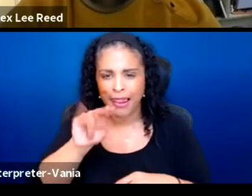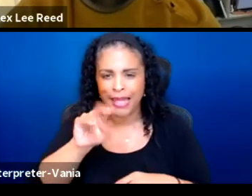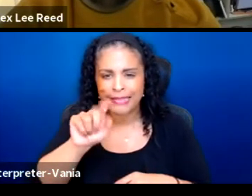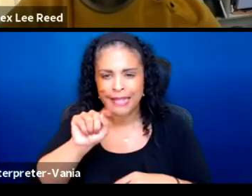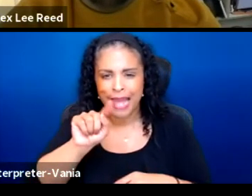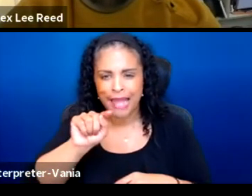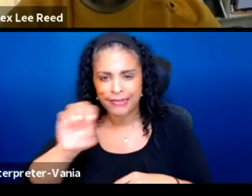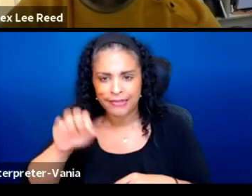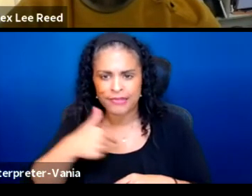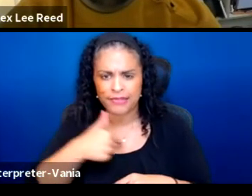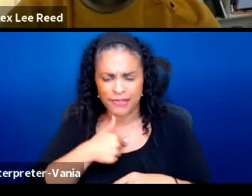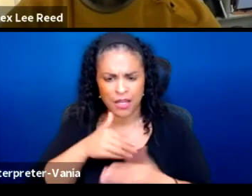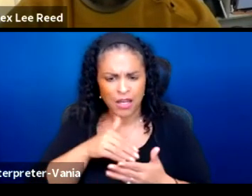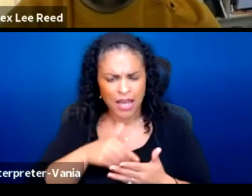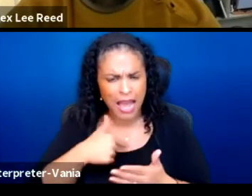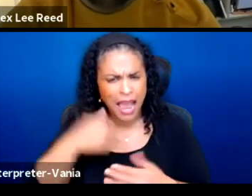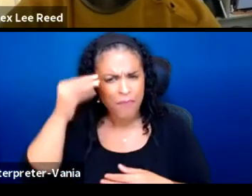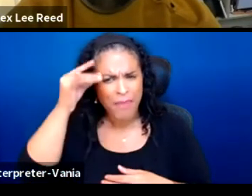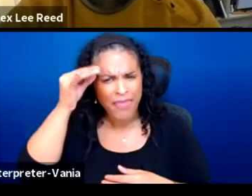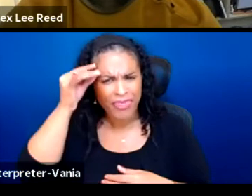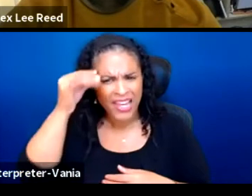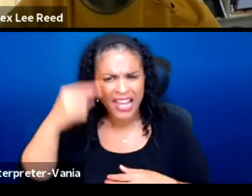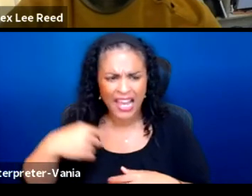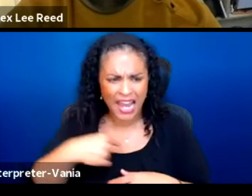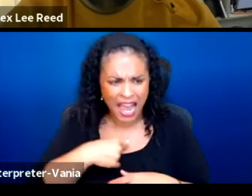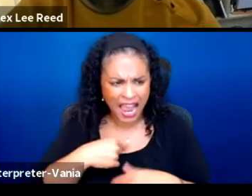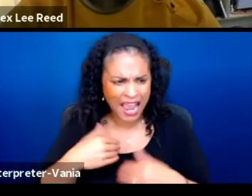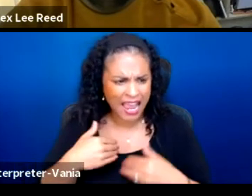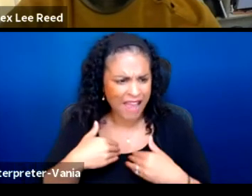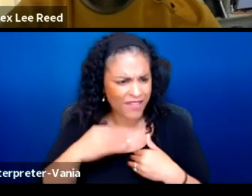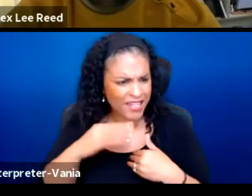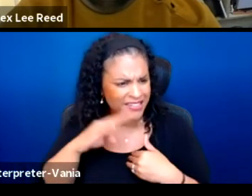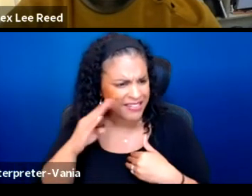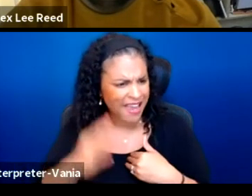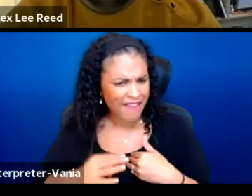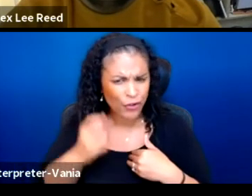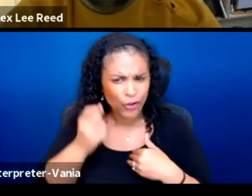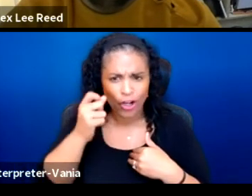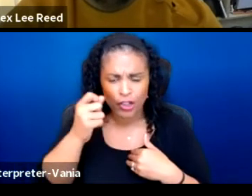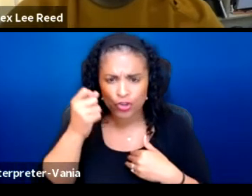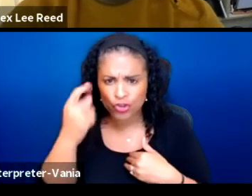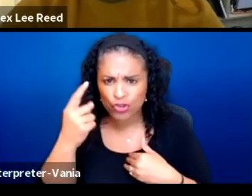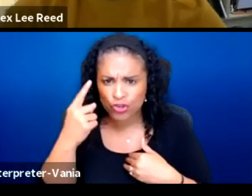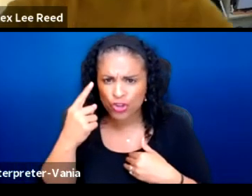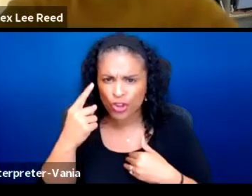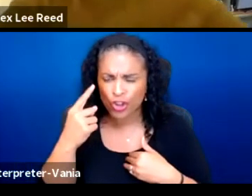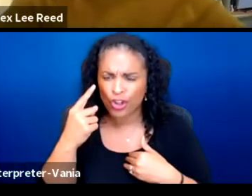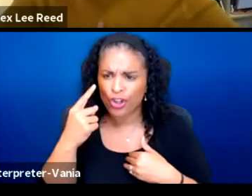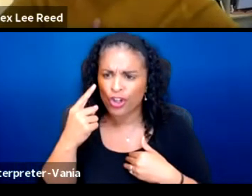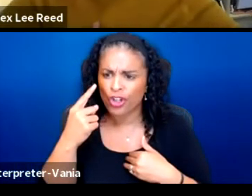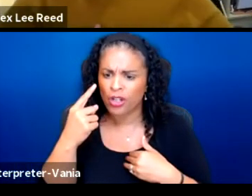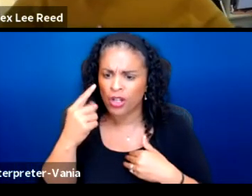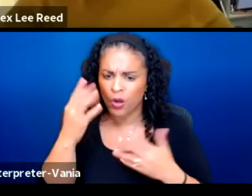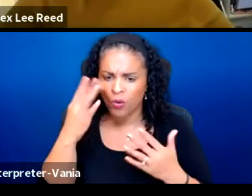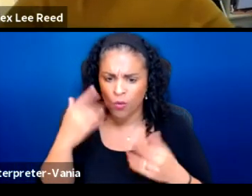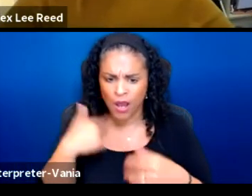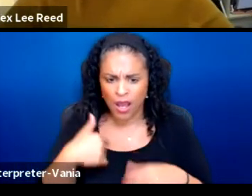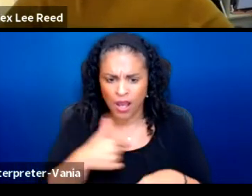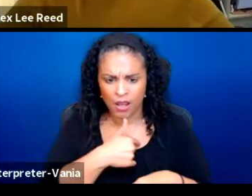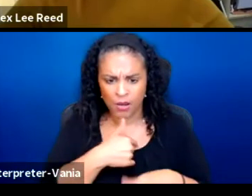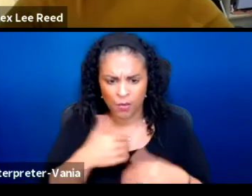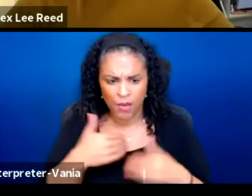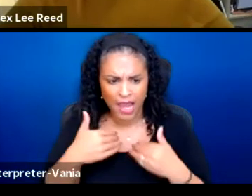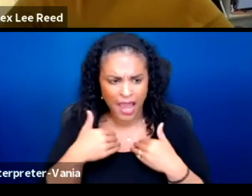And I've been thinking, I have never understood why we have